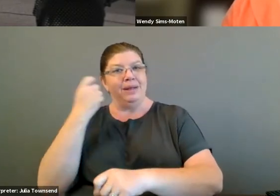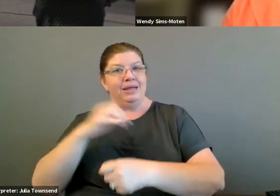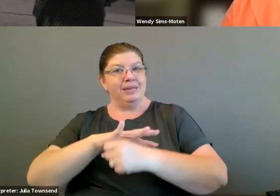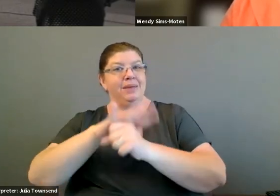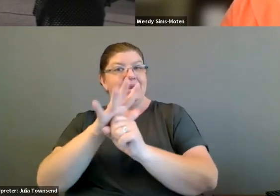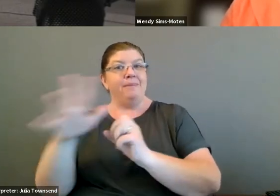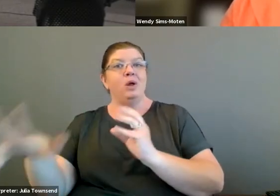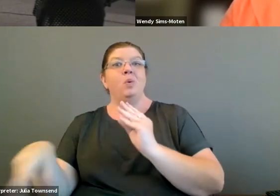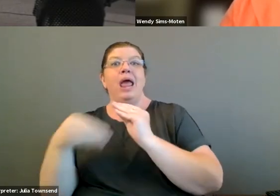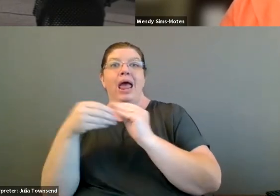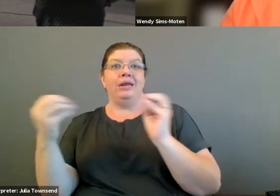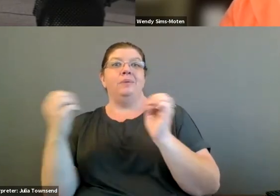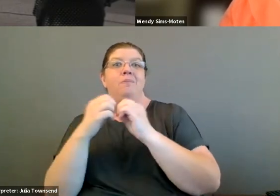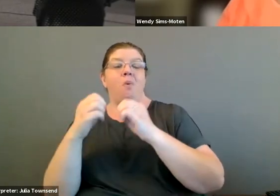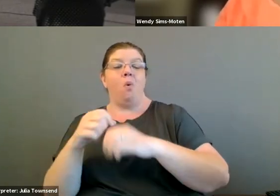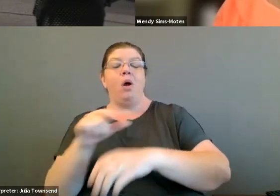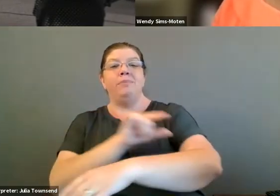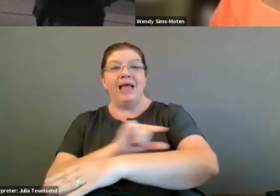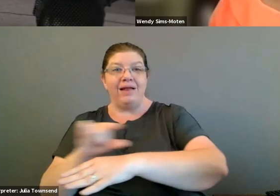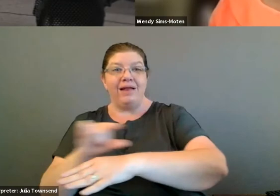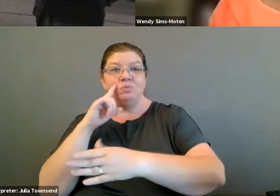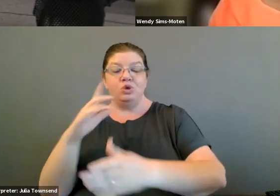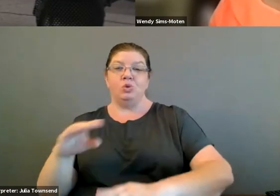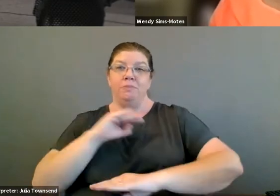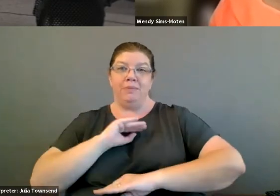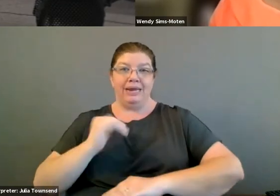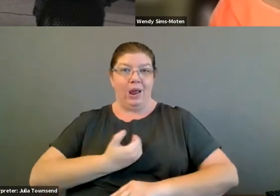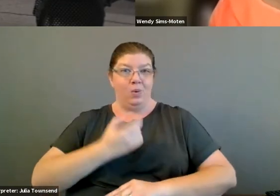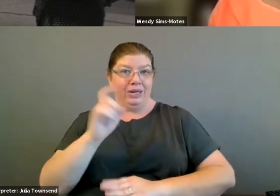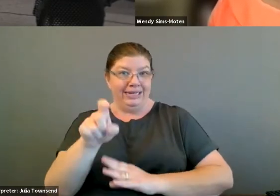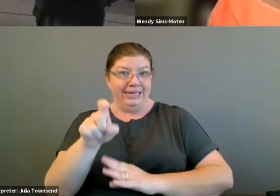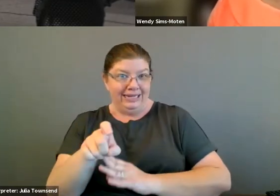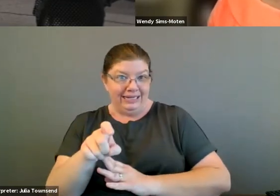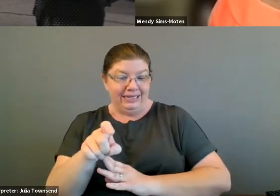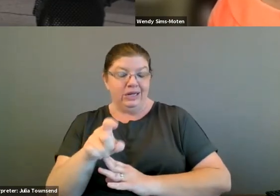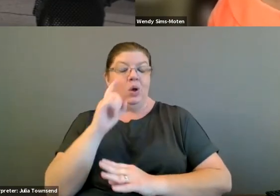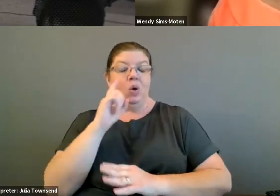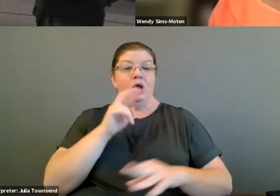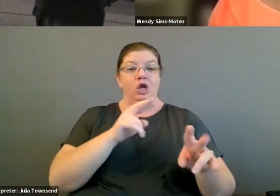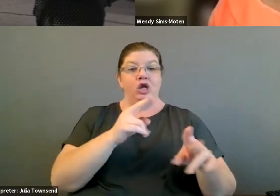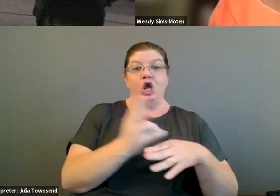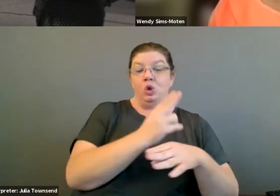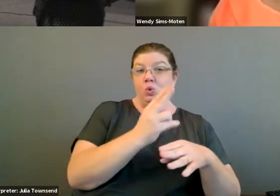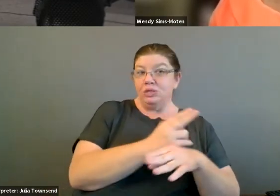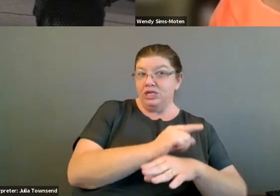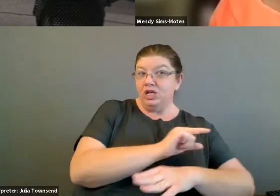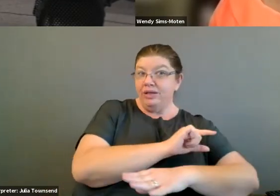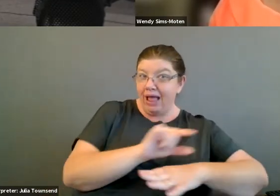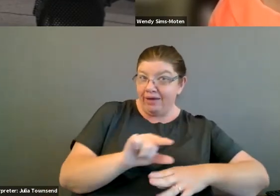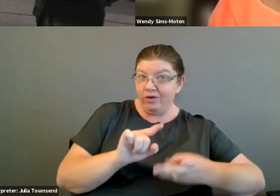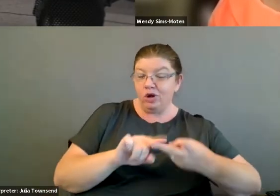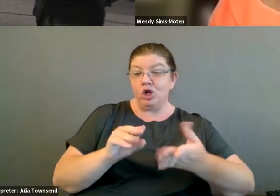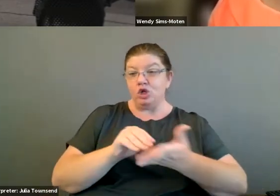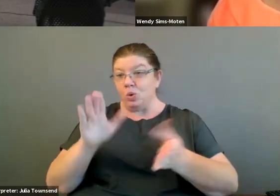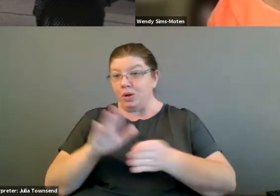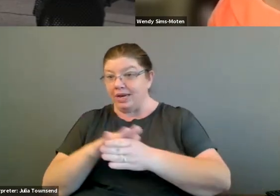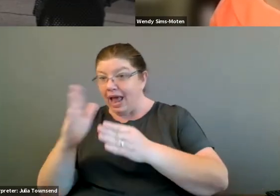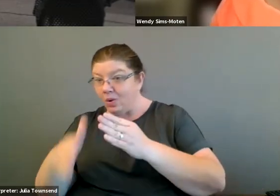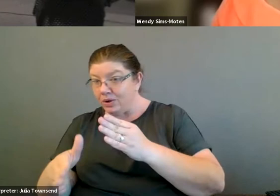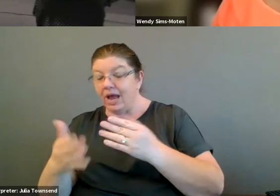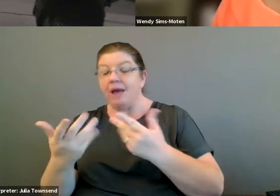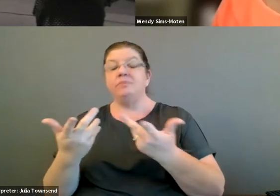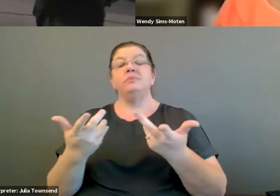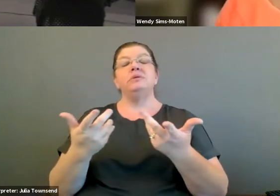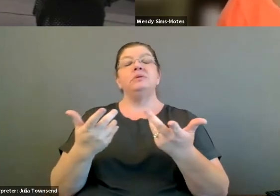added additional platforms to meet the need. We looked at usage of the platforms, we looked at student outcomes, and the